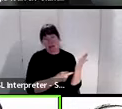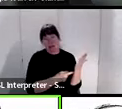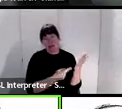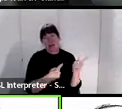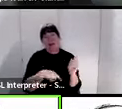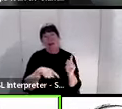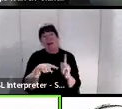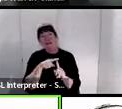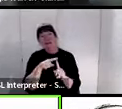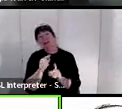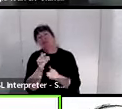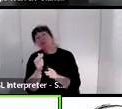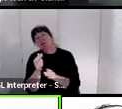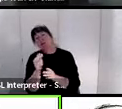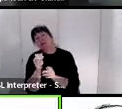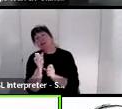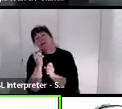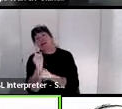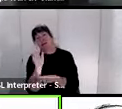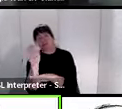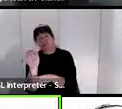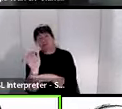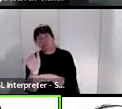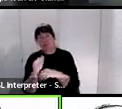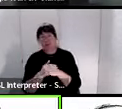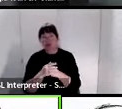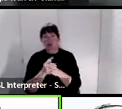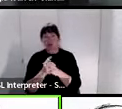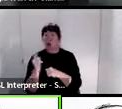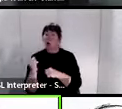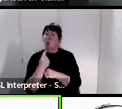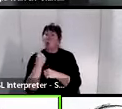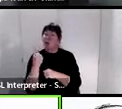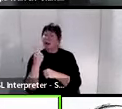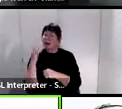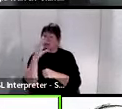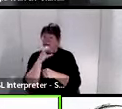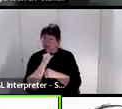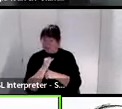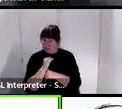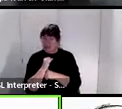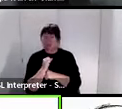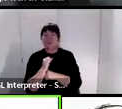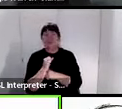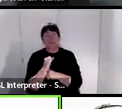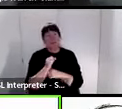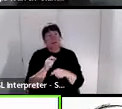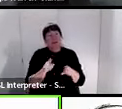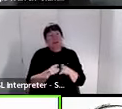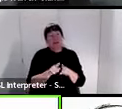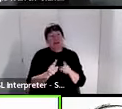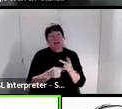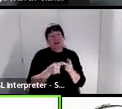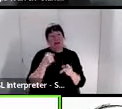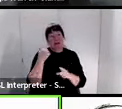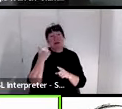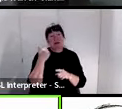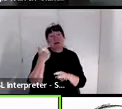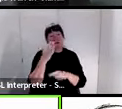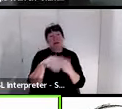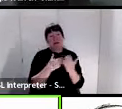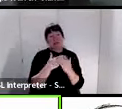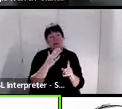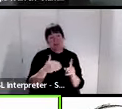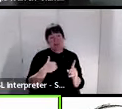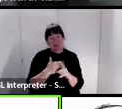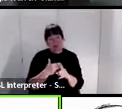future. We believe, as has been carefully laid out by previous submissions, that we are